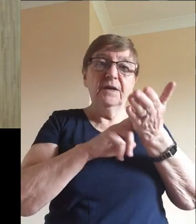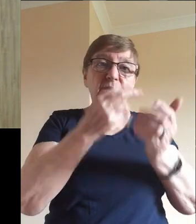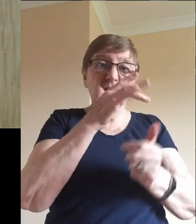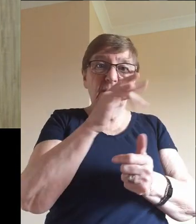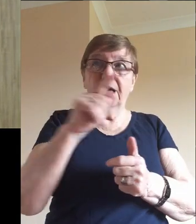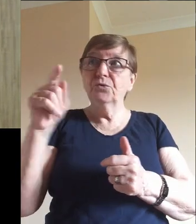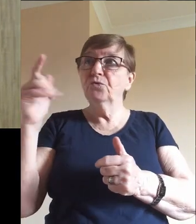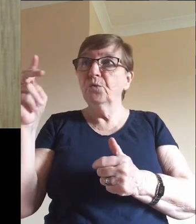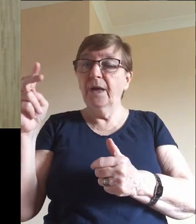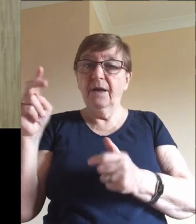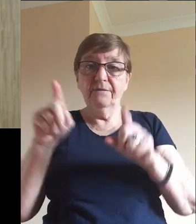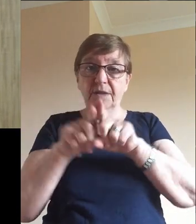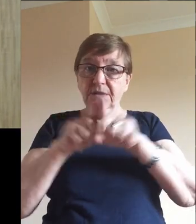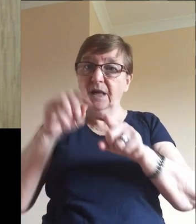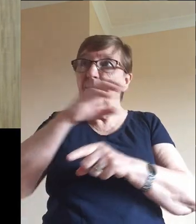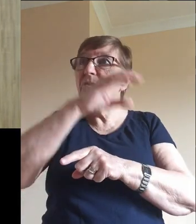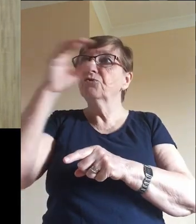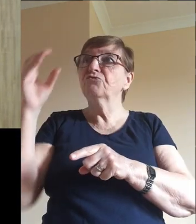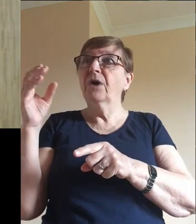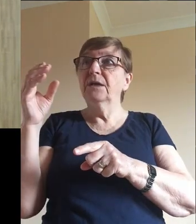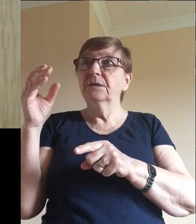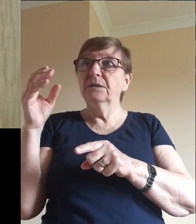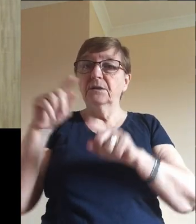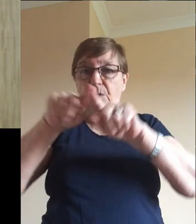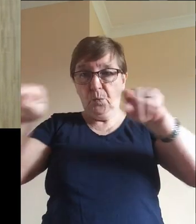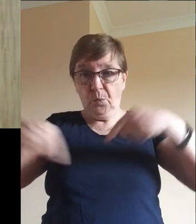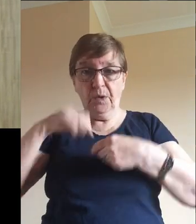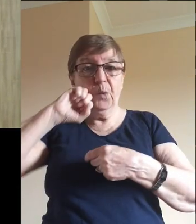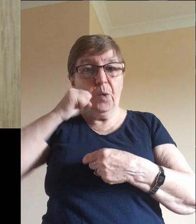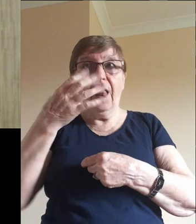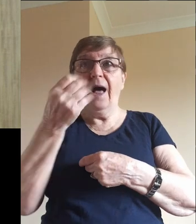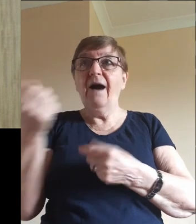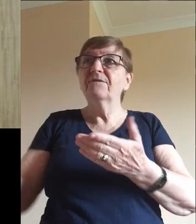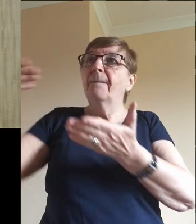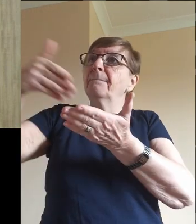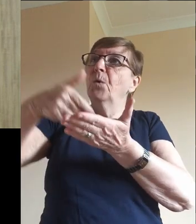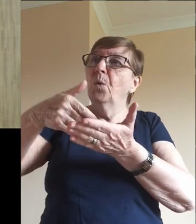that way, then there is more and there is better to come.